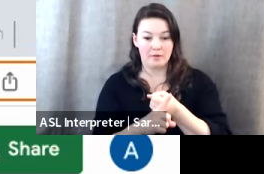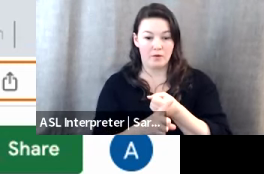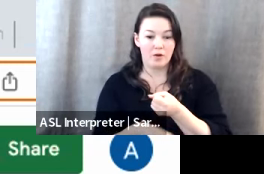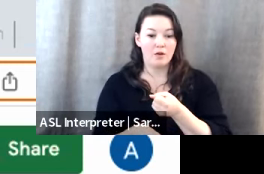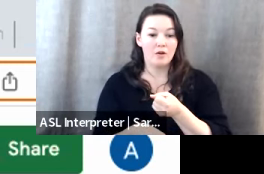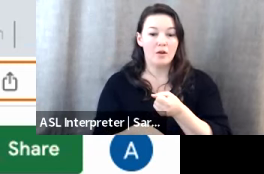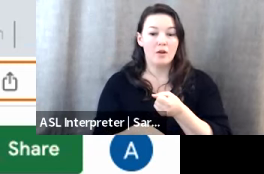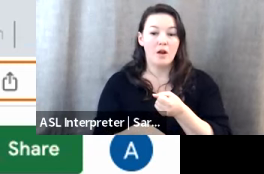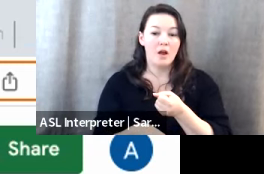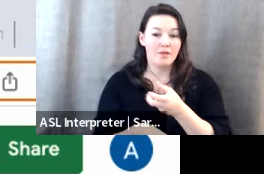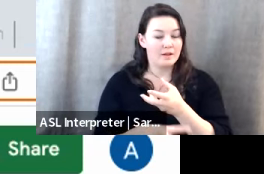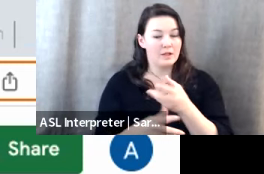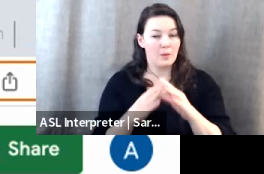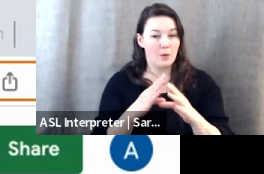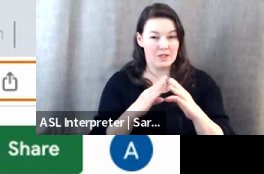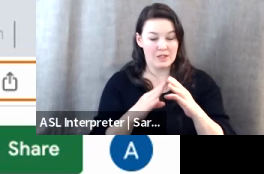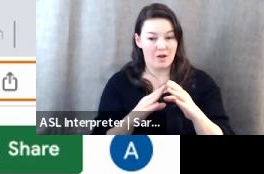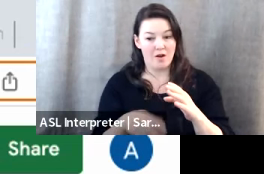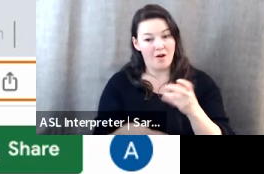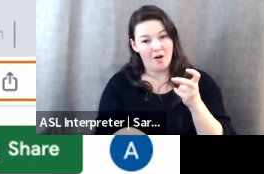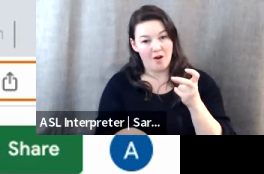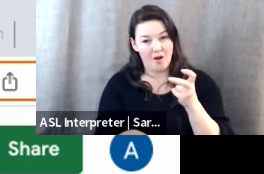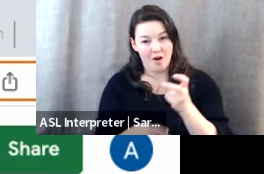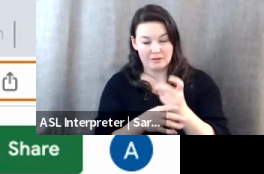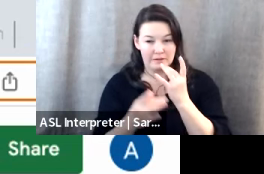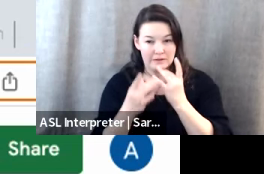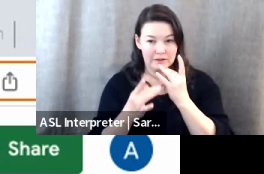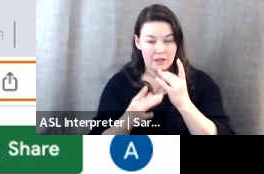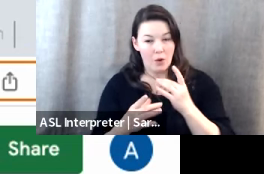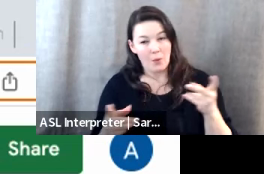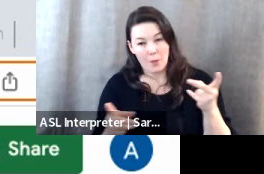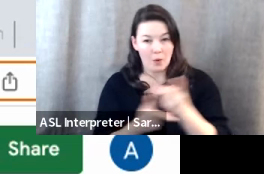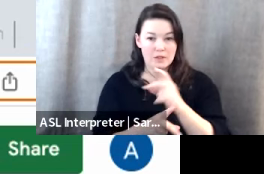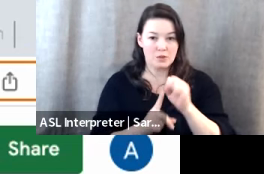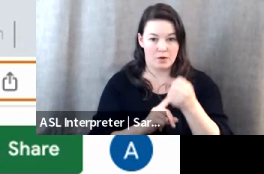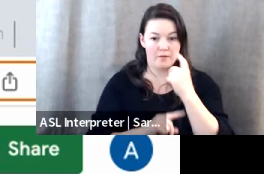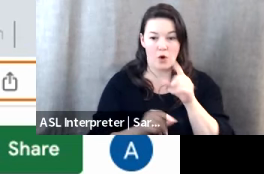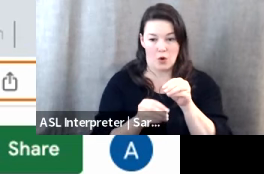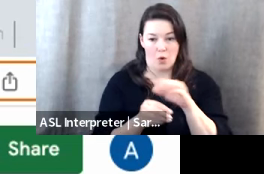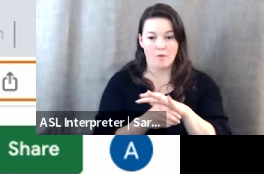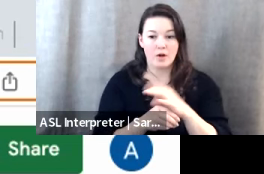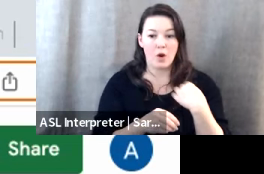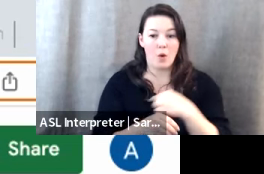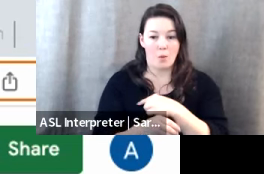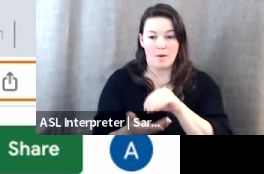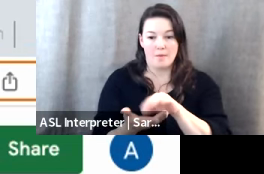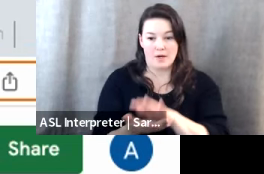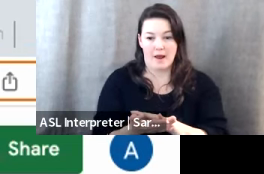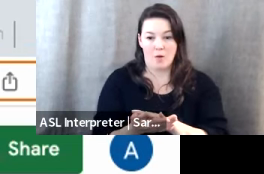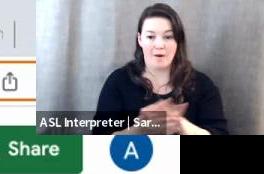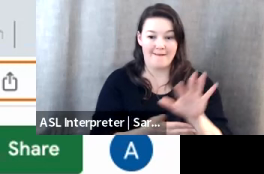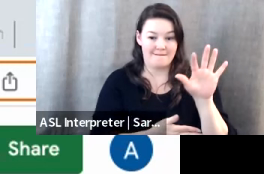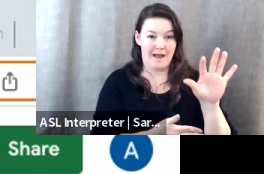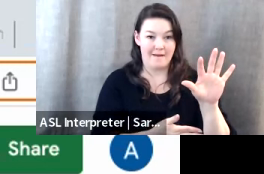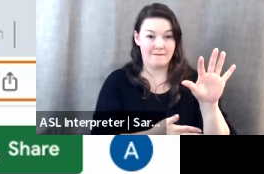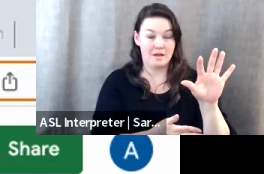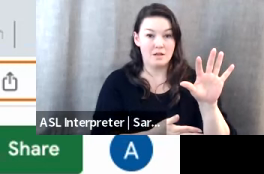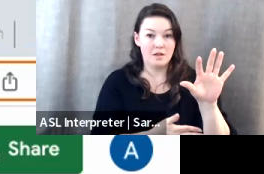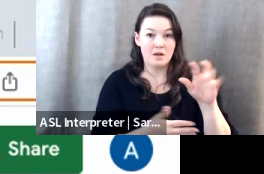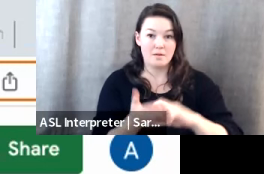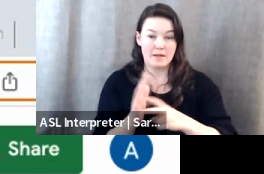by COVID, under number 2, we had put a 5 saying that we do strongly agree. that this would be an